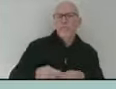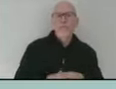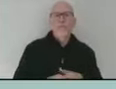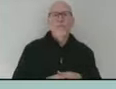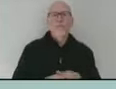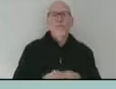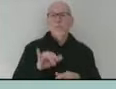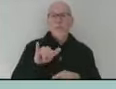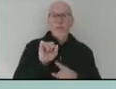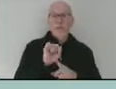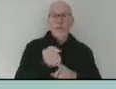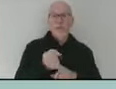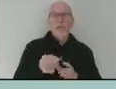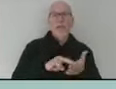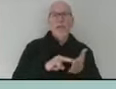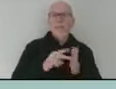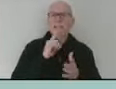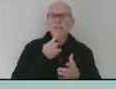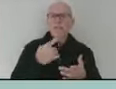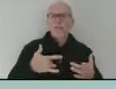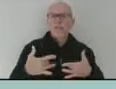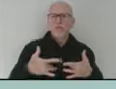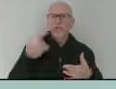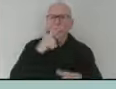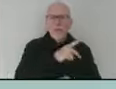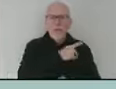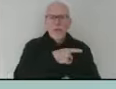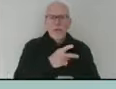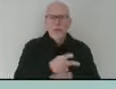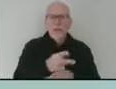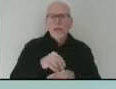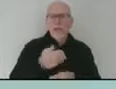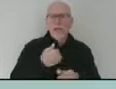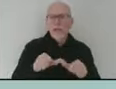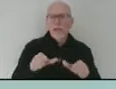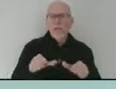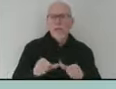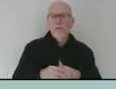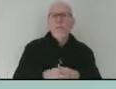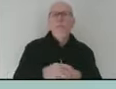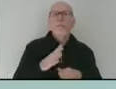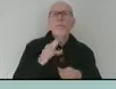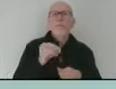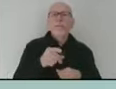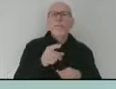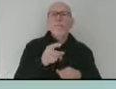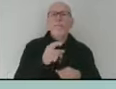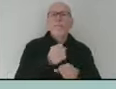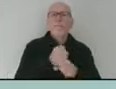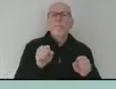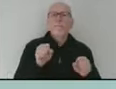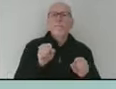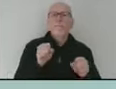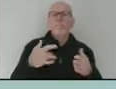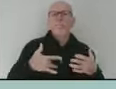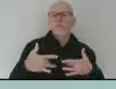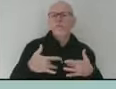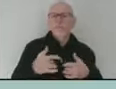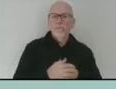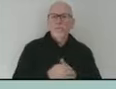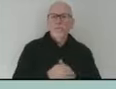situations present serious concerns for patient care in our area, as well as safety communities we serve.